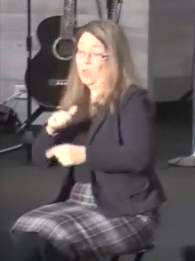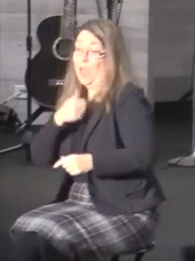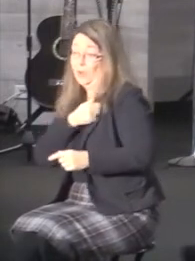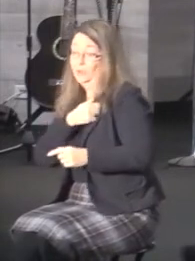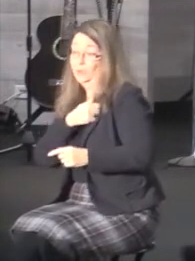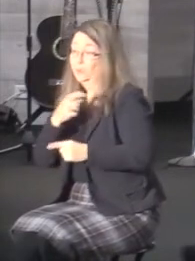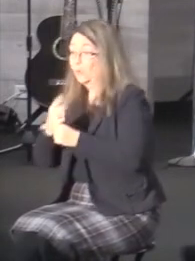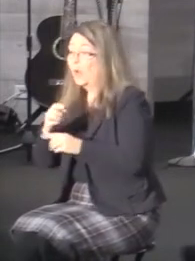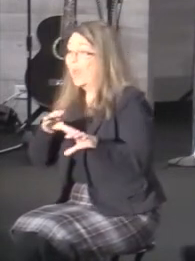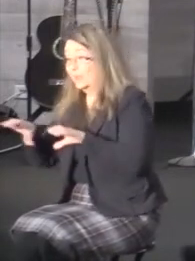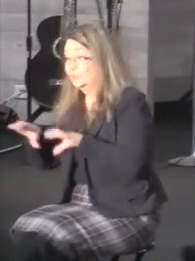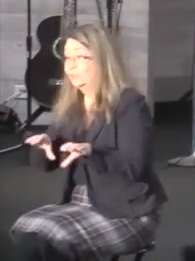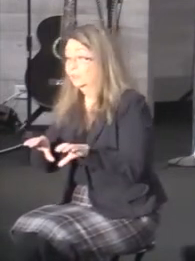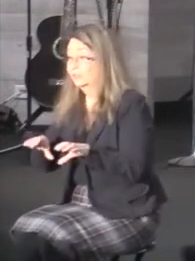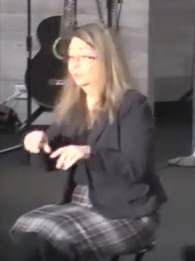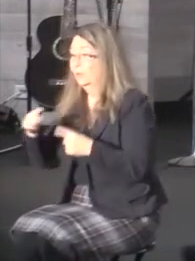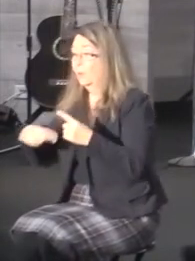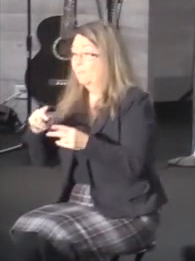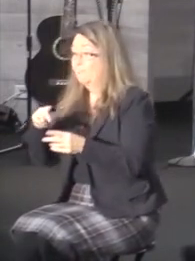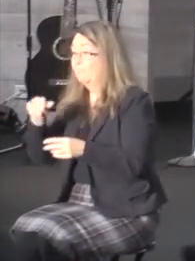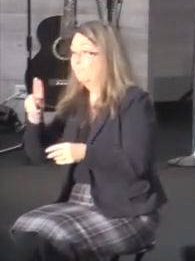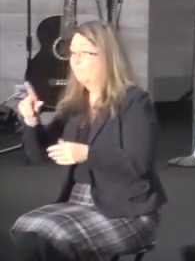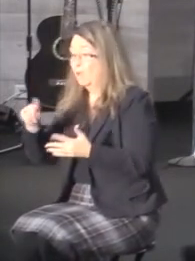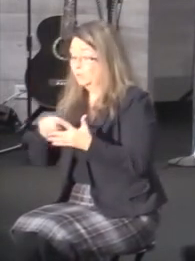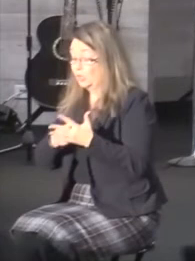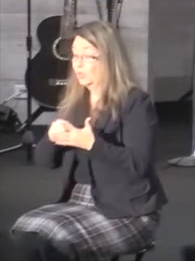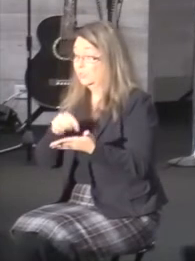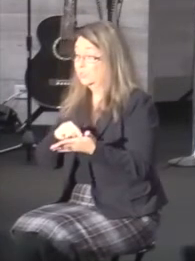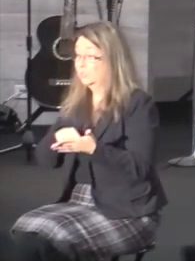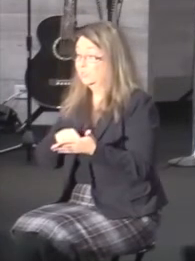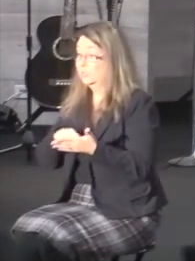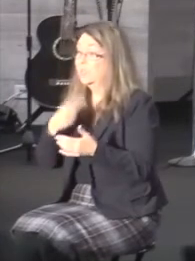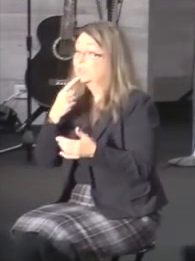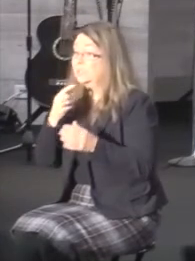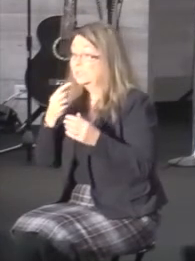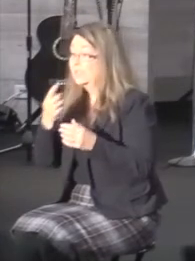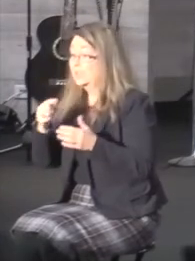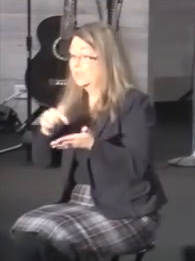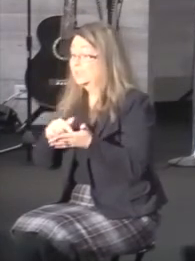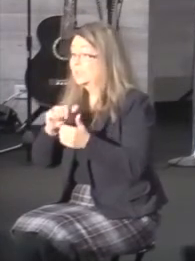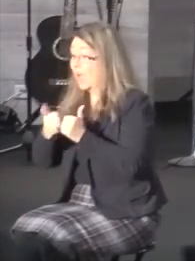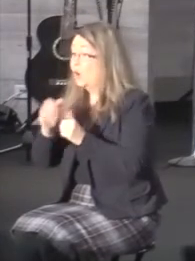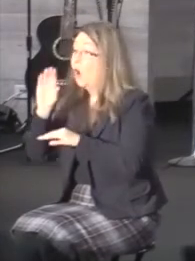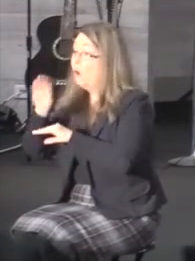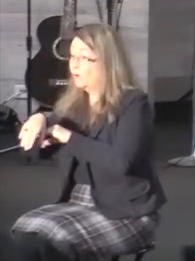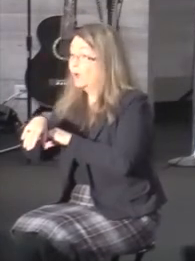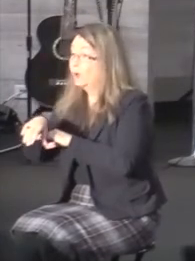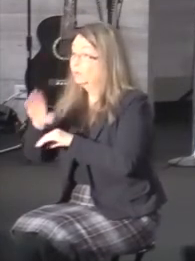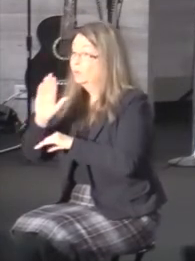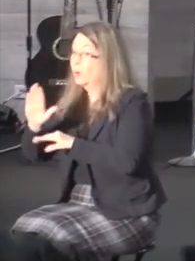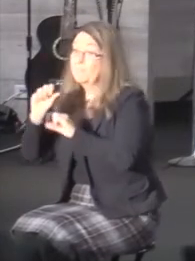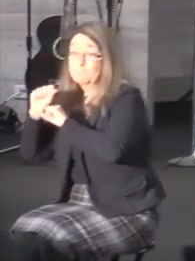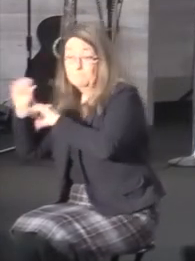words, when Paul writes this opening part of the letter, he's going to say, this is how you overcome the mountain that you're getting ready to face. Now, for the church at